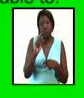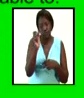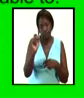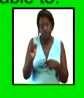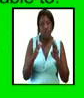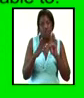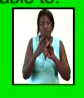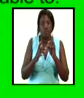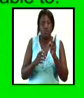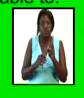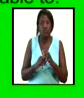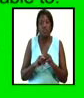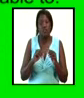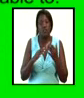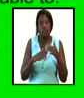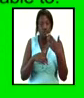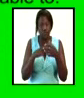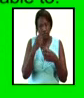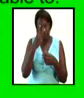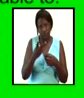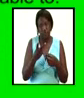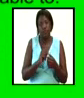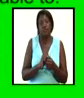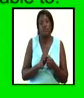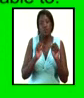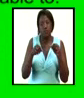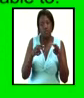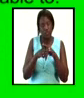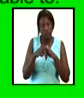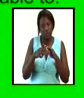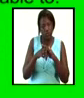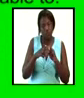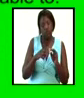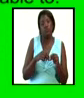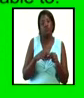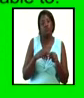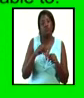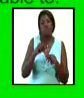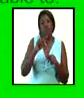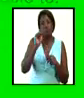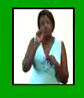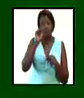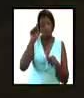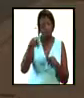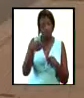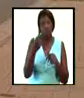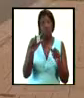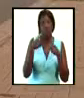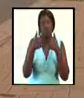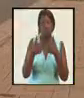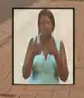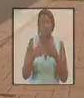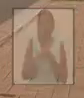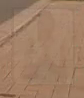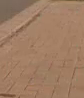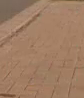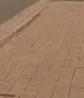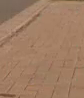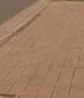So, after watching this video, you should be able to use punctuation marks correctly. Enjoy the program.